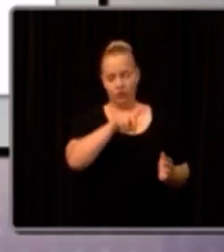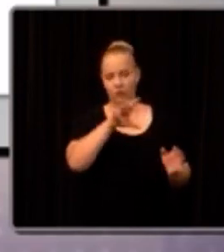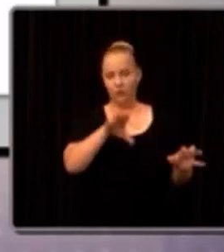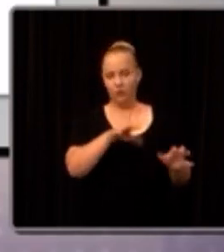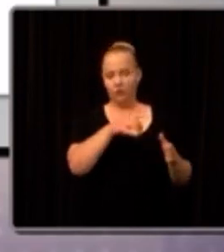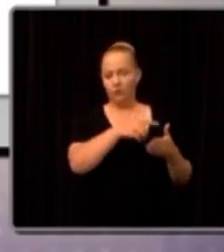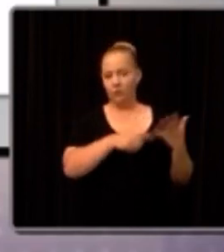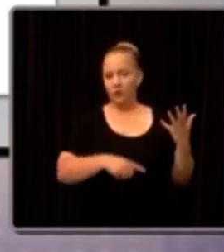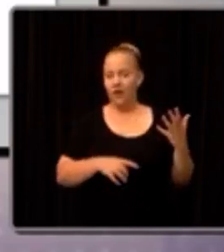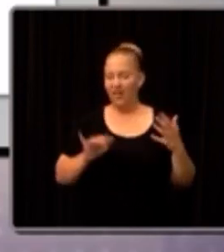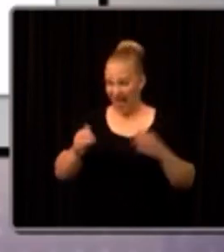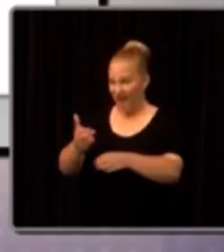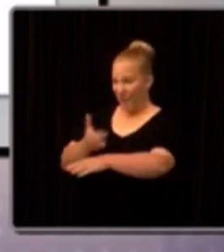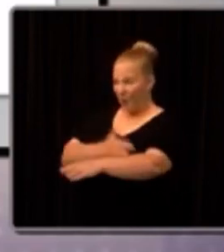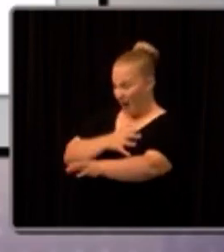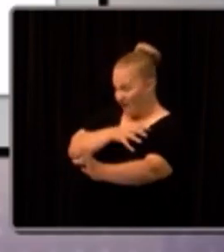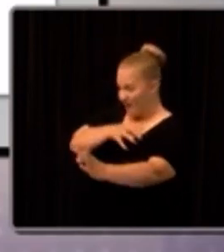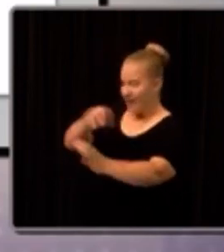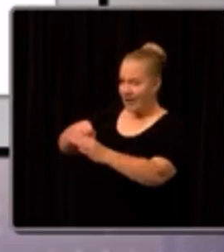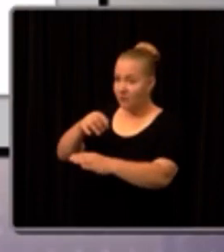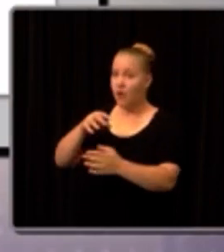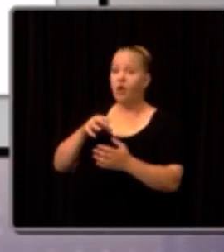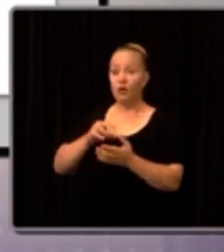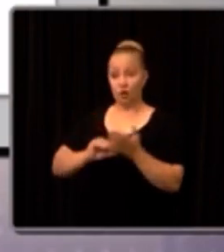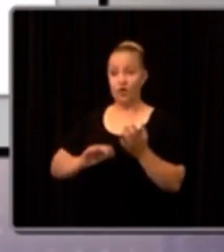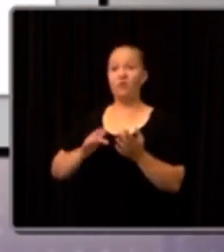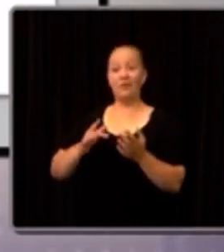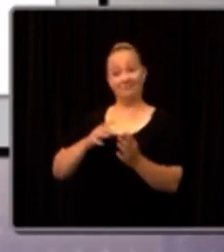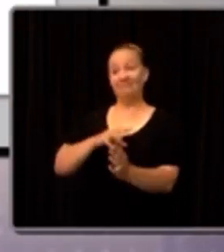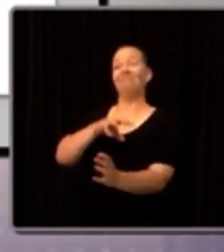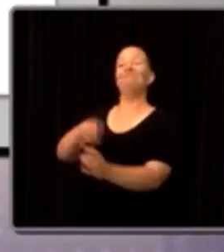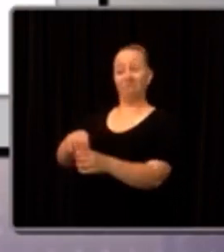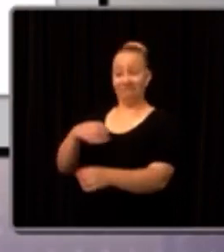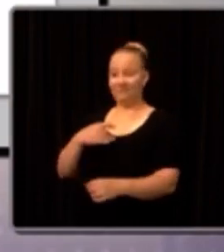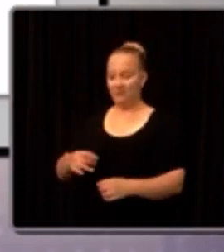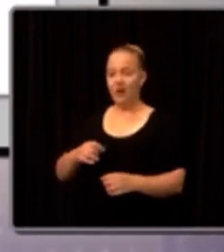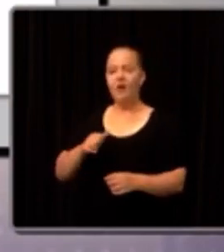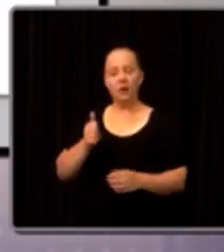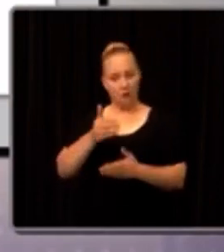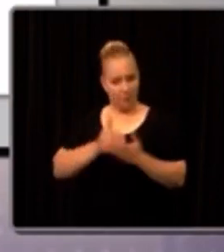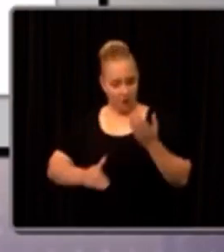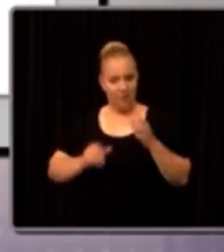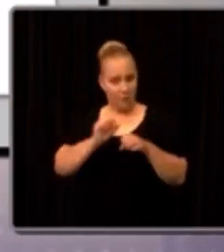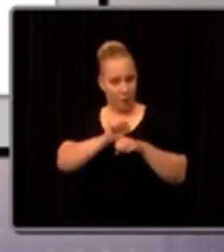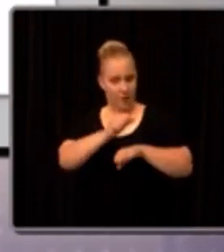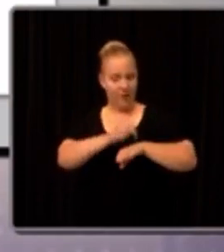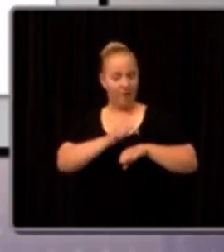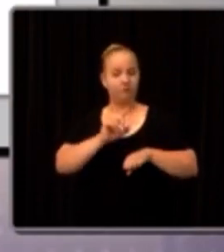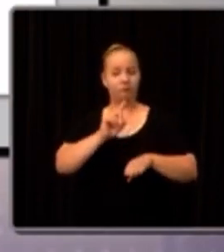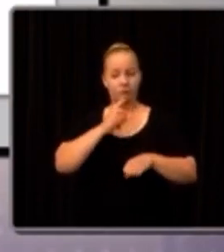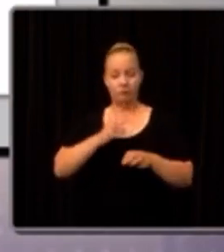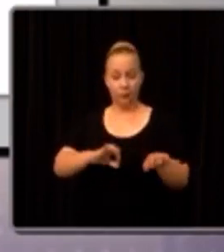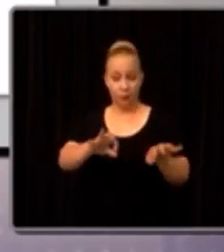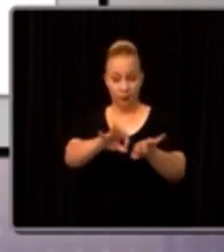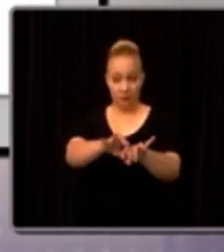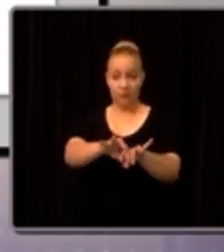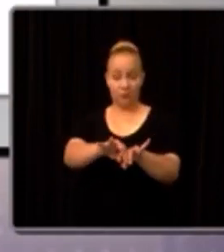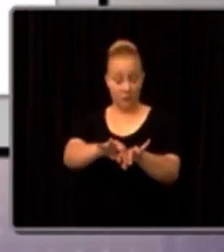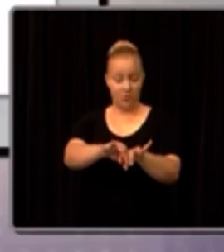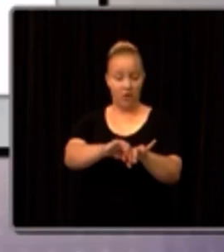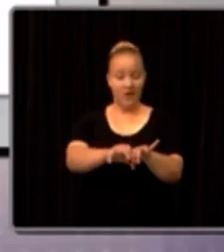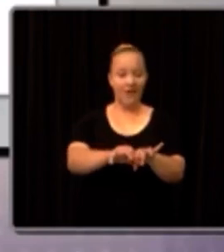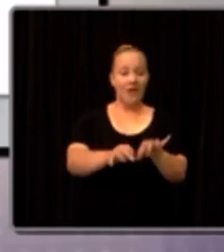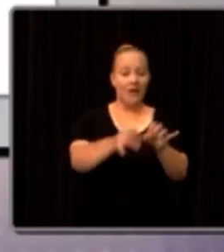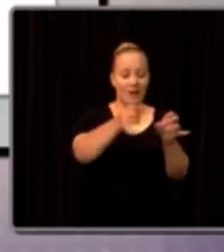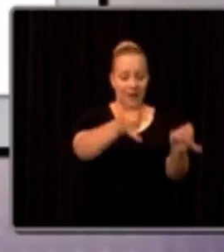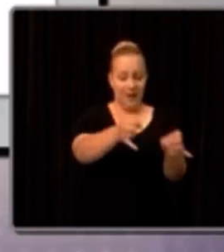really improves the engagement and gets kids really involved. Another piece of the work time that's really critical is the